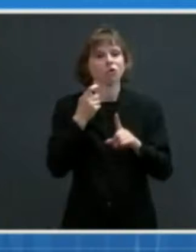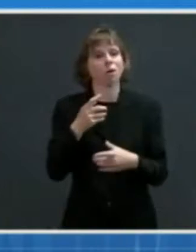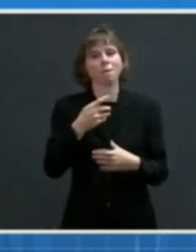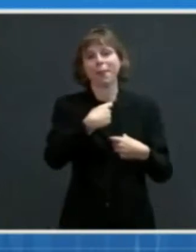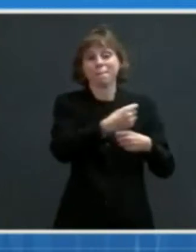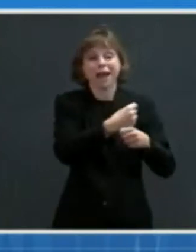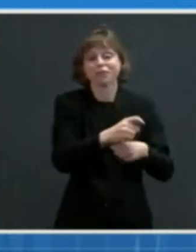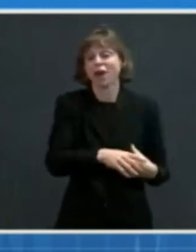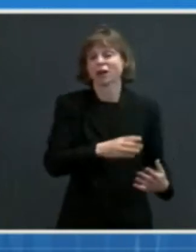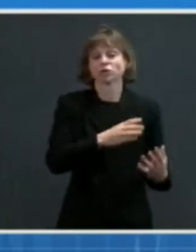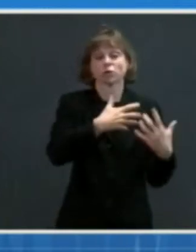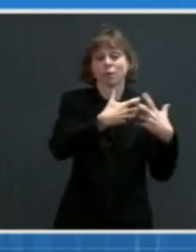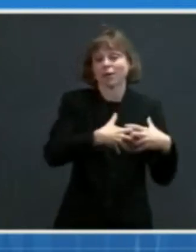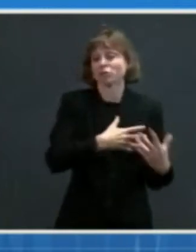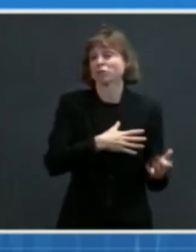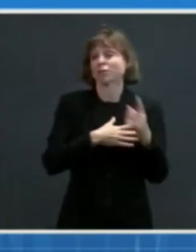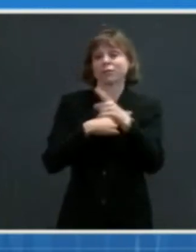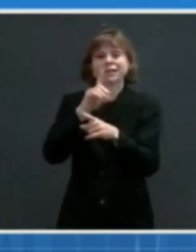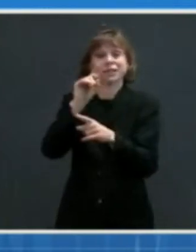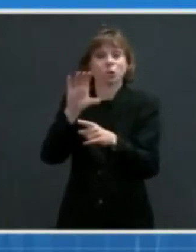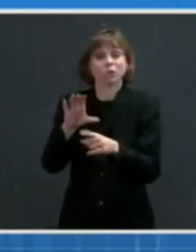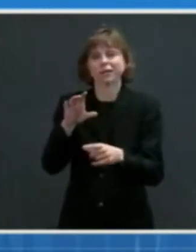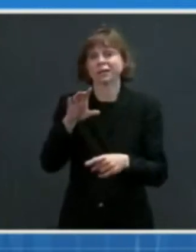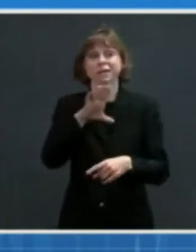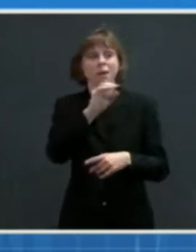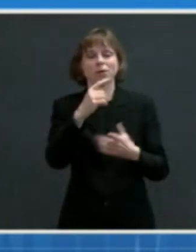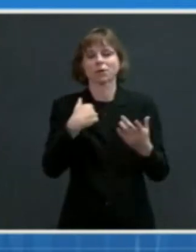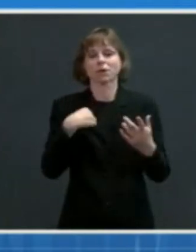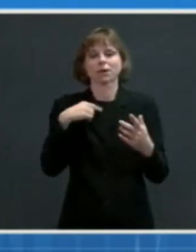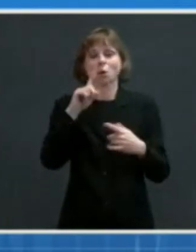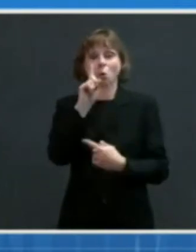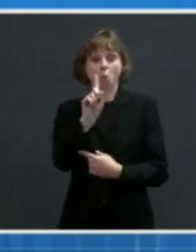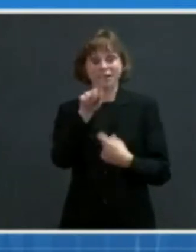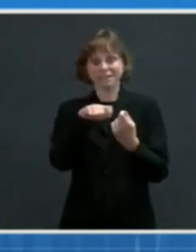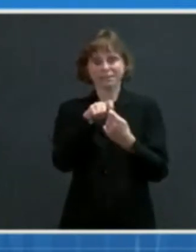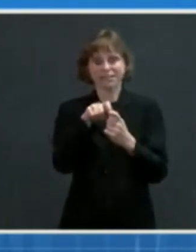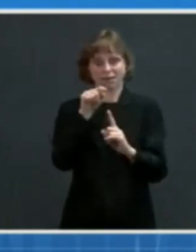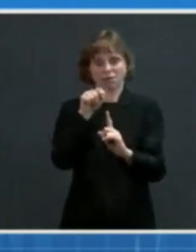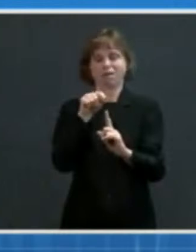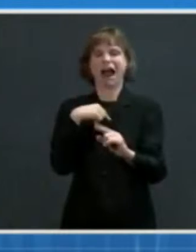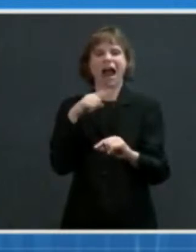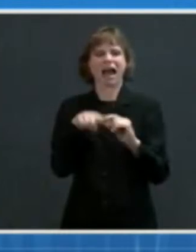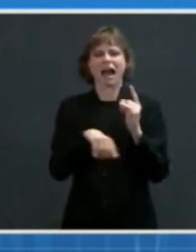companies, all very focused on this. I don't know that I could point to one specific thing.